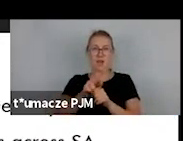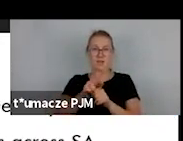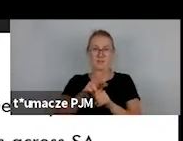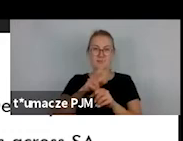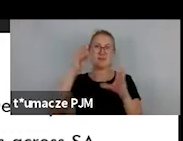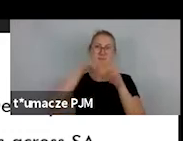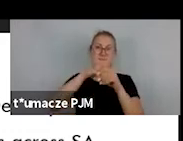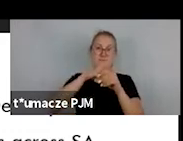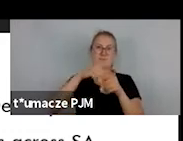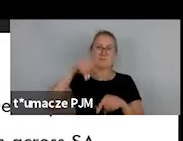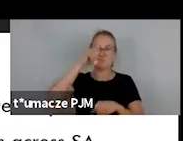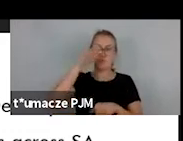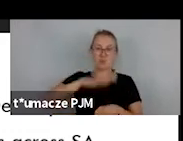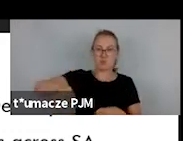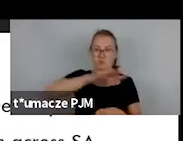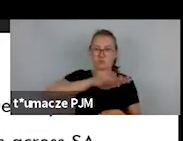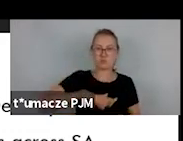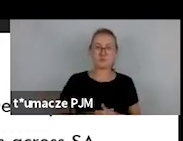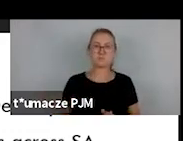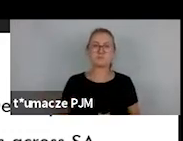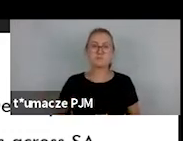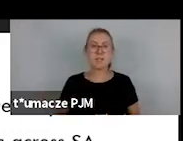say.